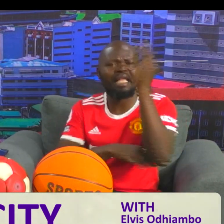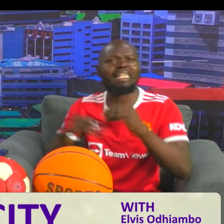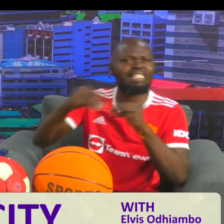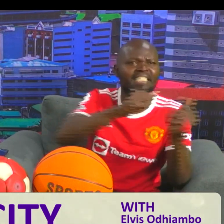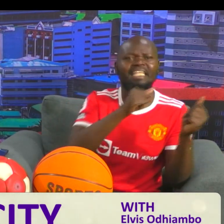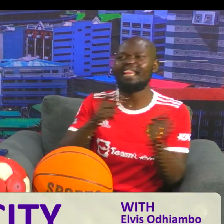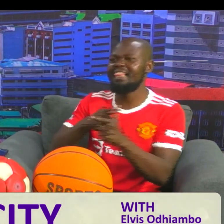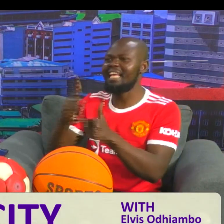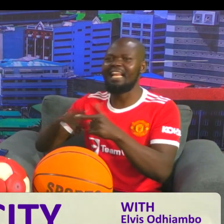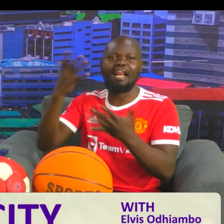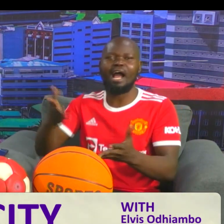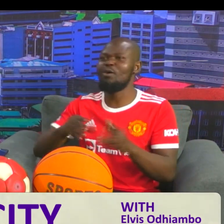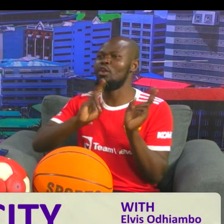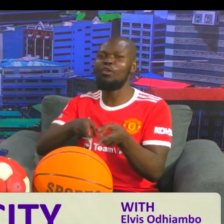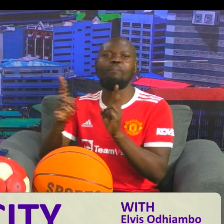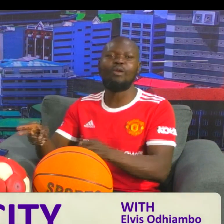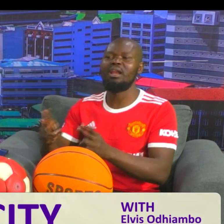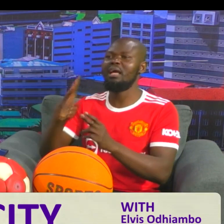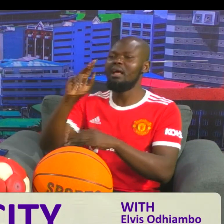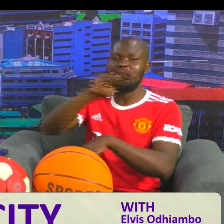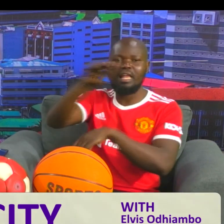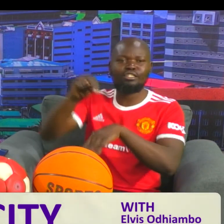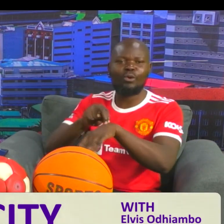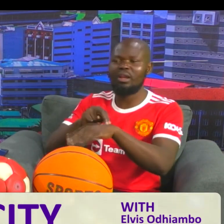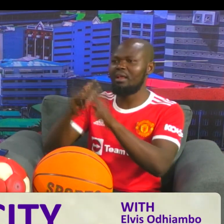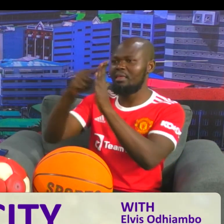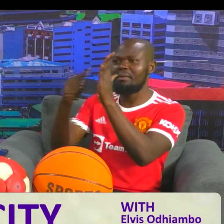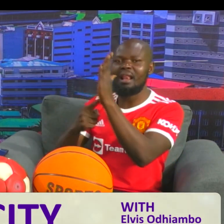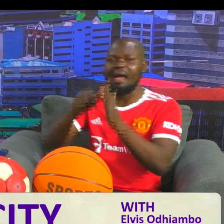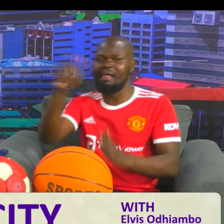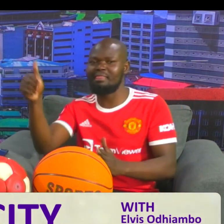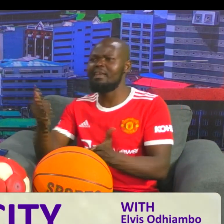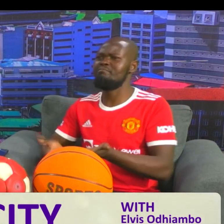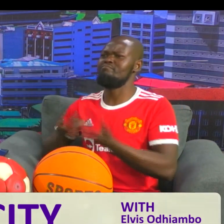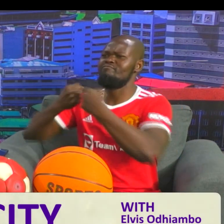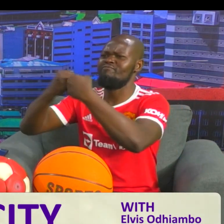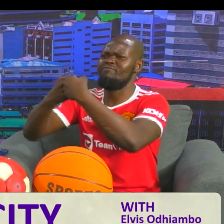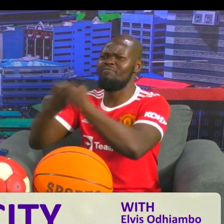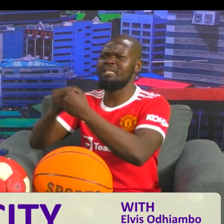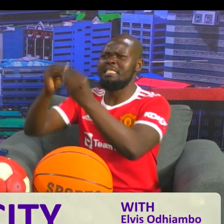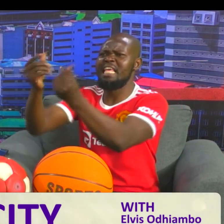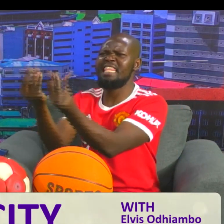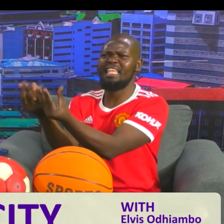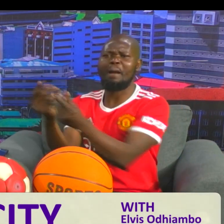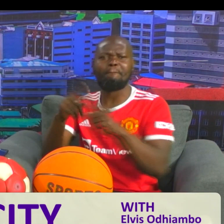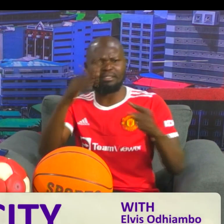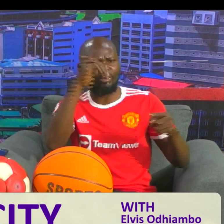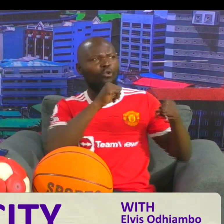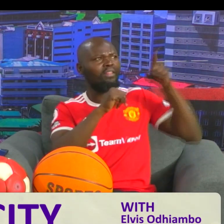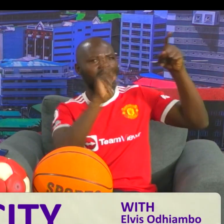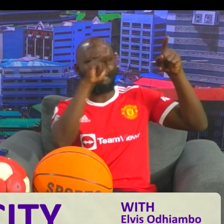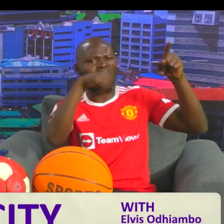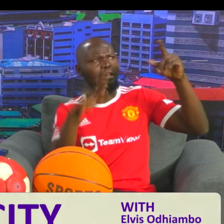keep on improving so that they can rise up and not, keep on fighting for their position as in the league. Because